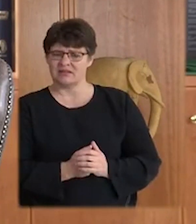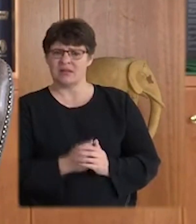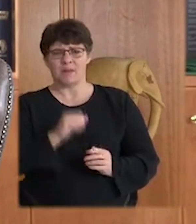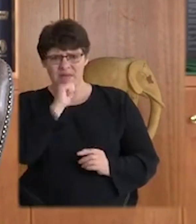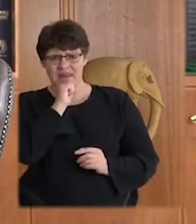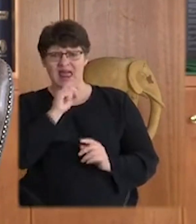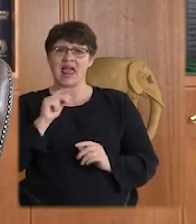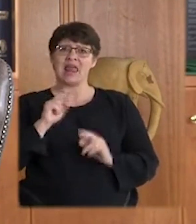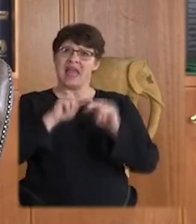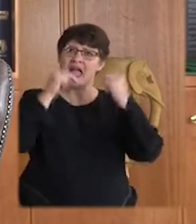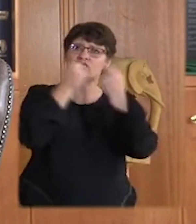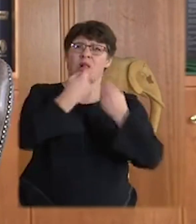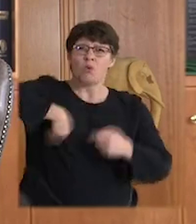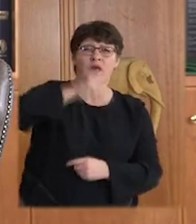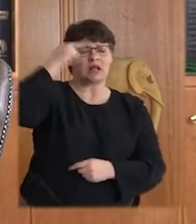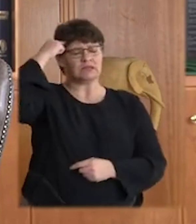national conscience.